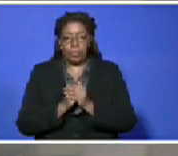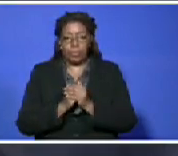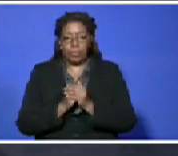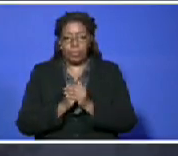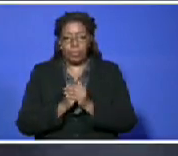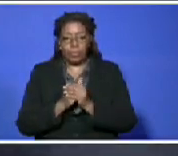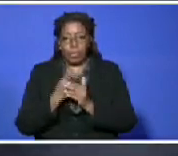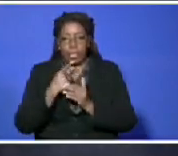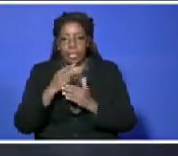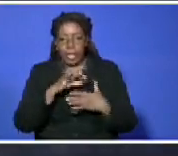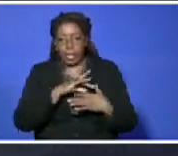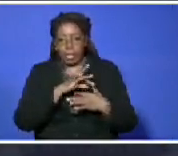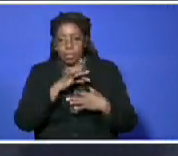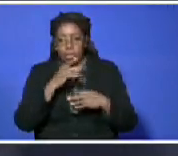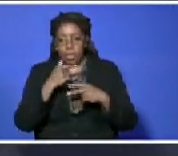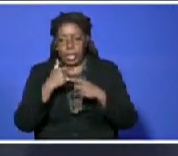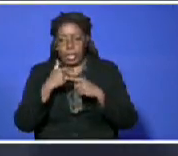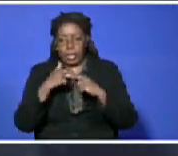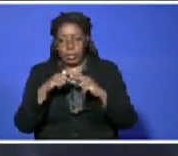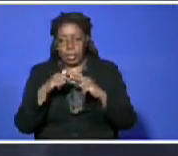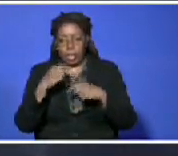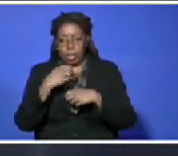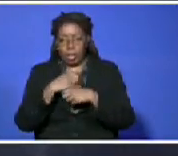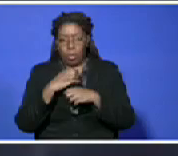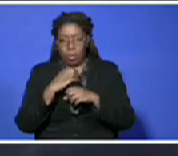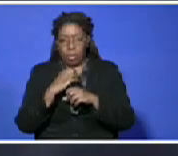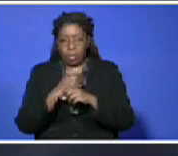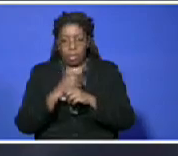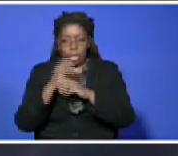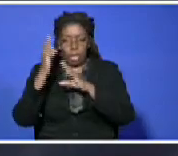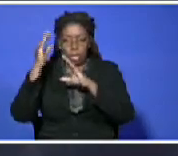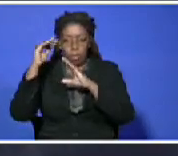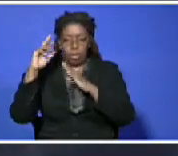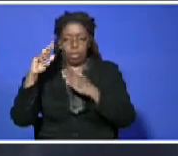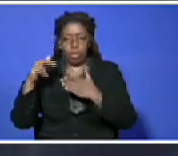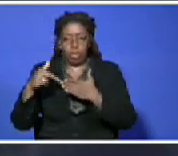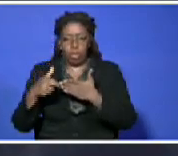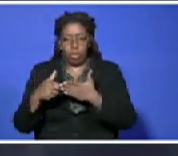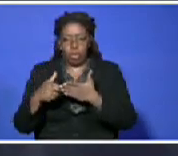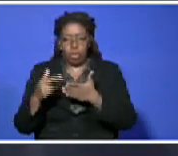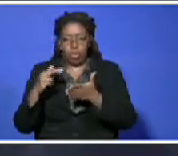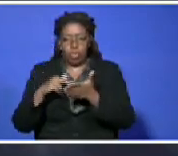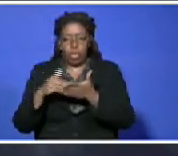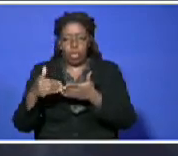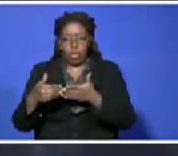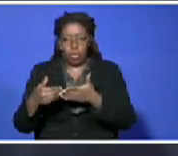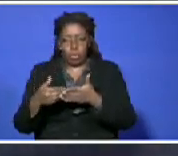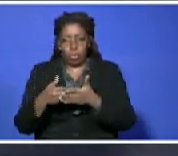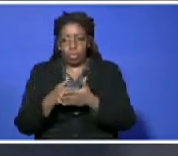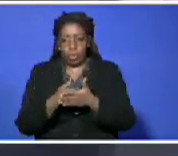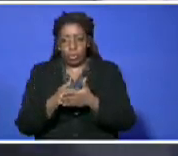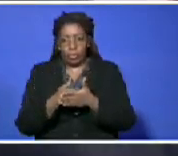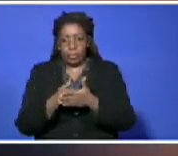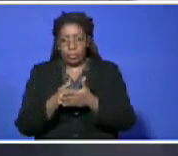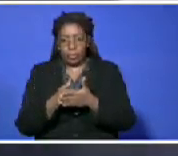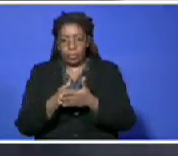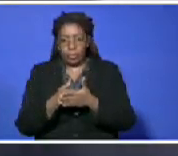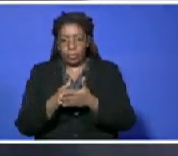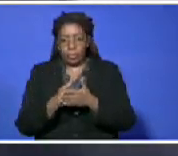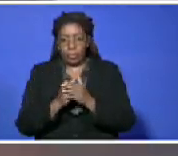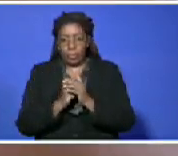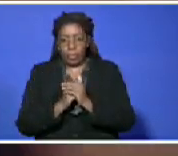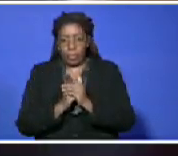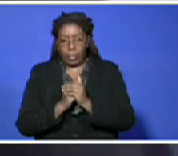Our spirits are lifted and our cause for optimism is renewed with the imminent rollout of the Hail